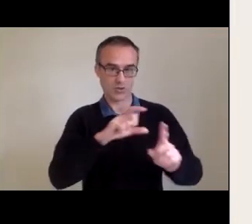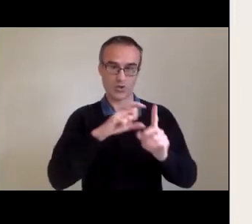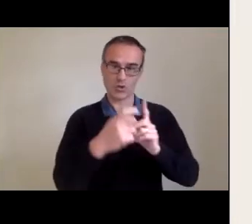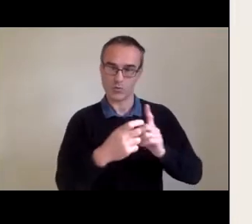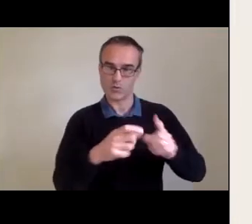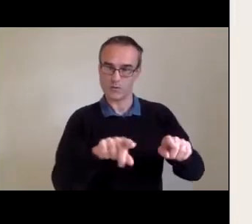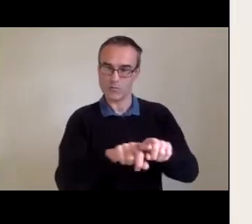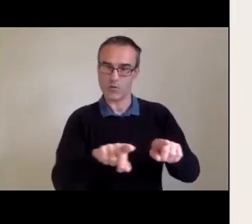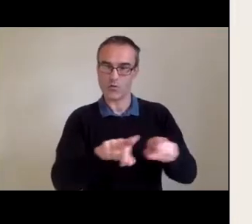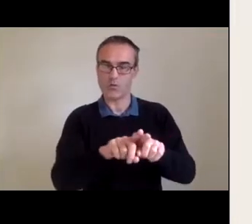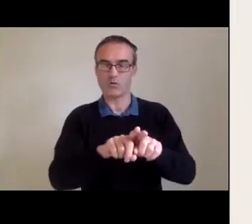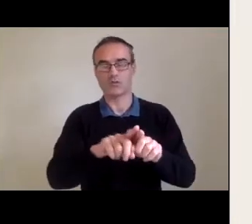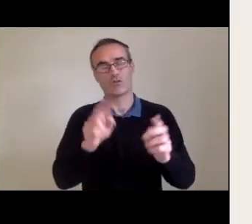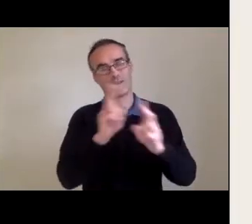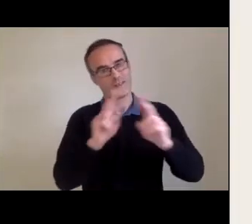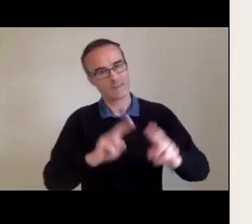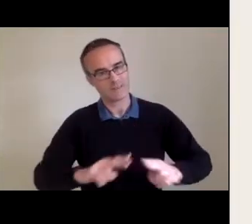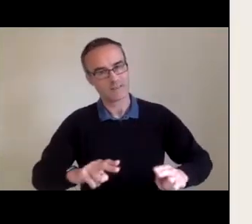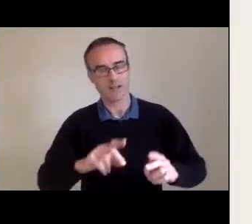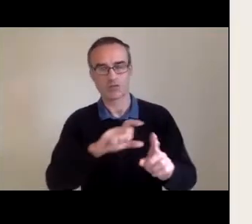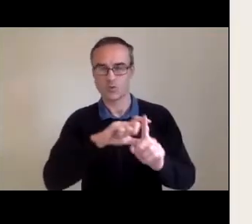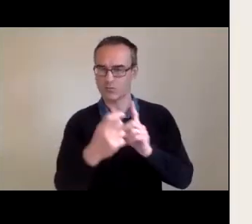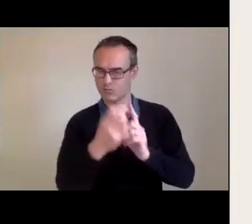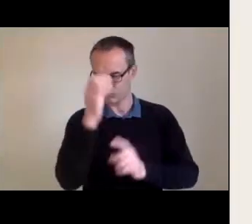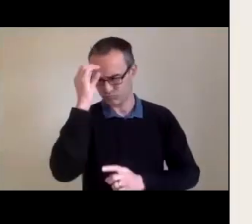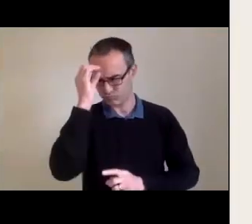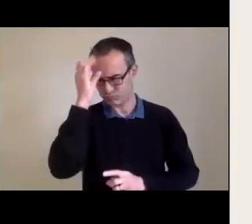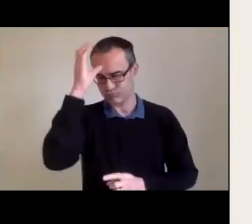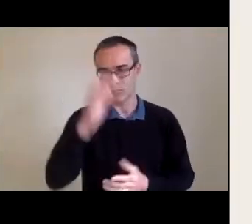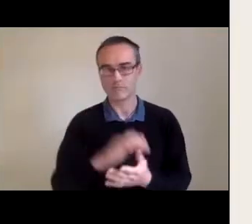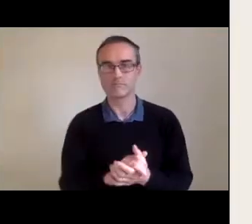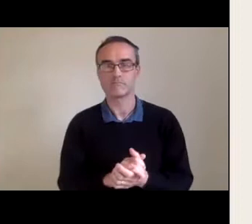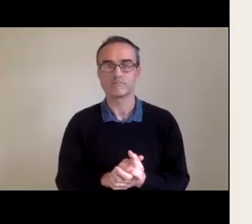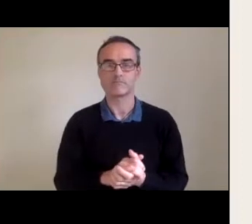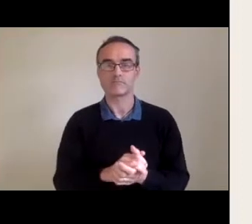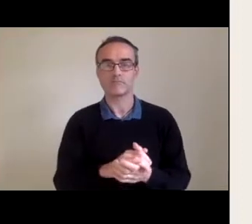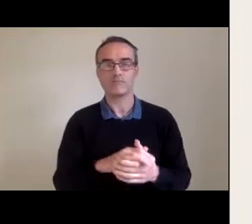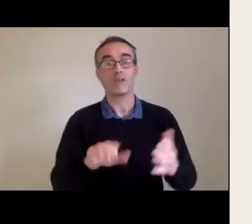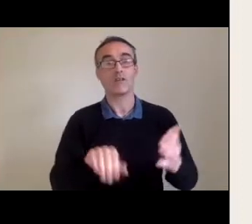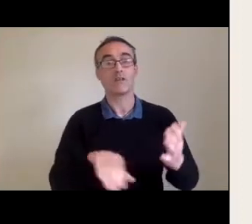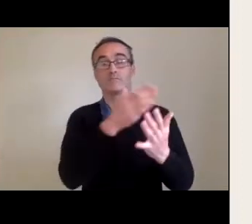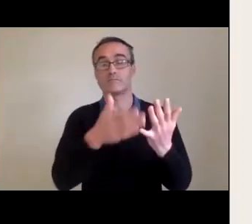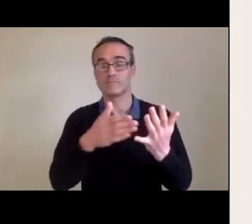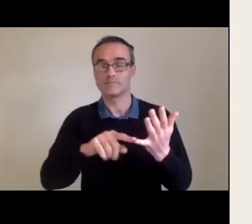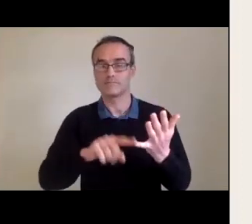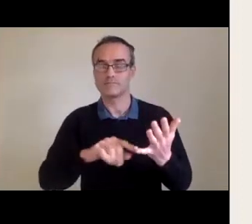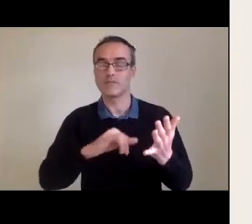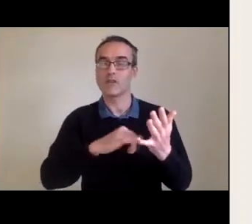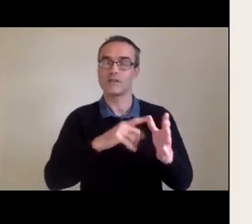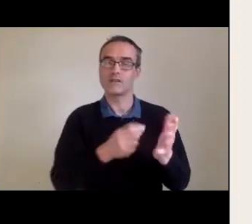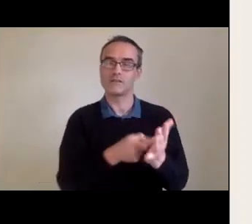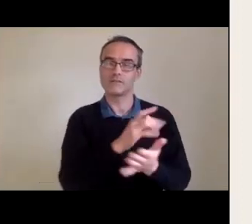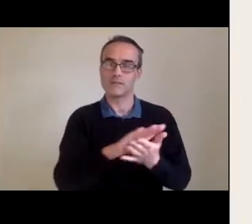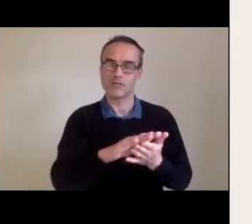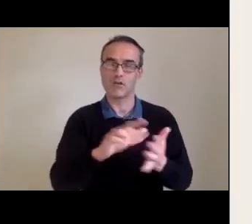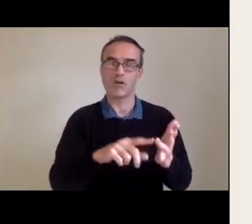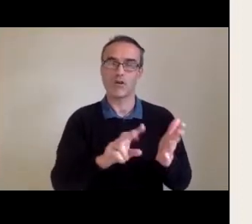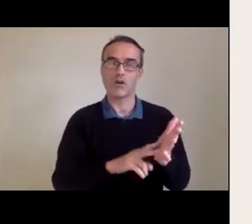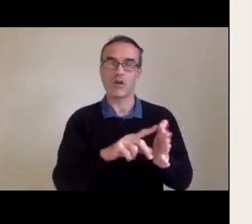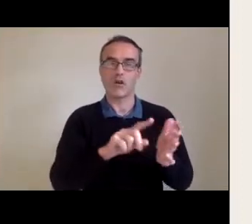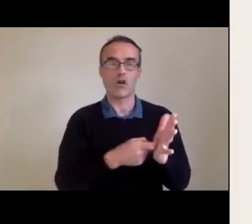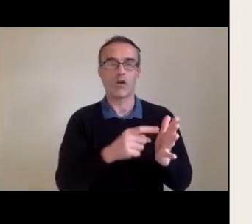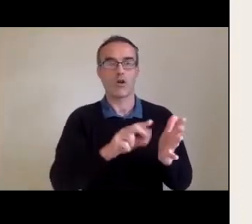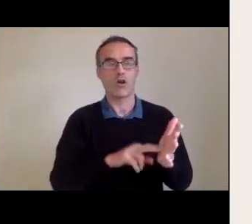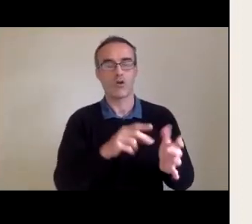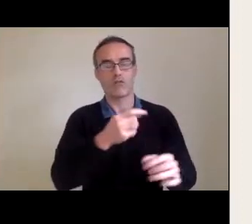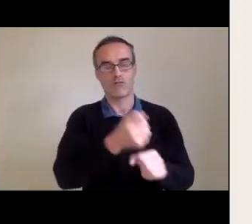chemical societies. Delighted to have Gloria with us. And last but not least on the panel is Sarah Overington, as Director for Science Promotions